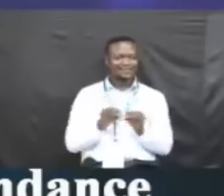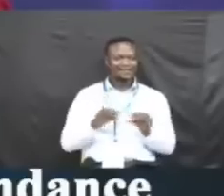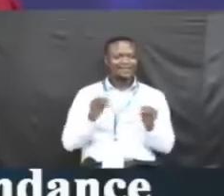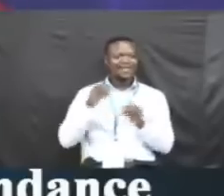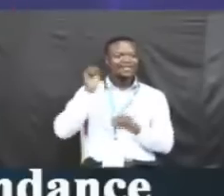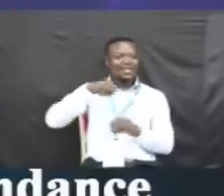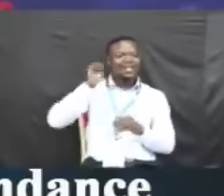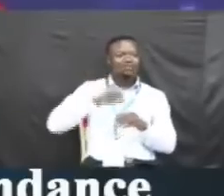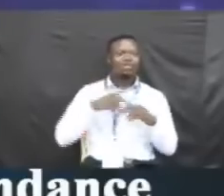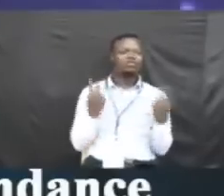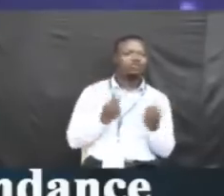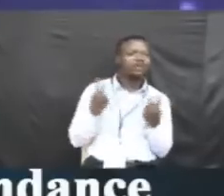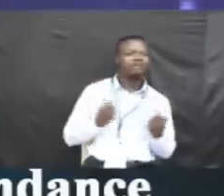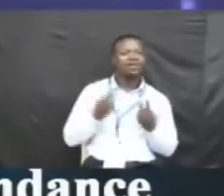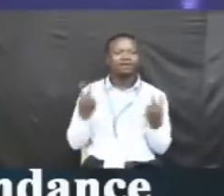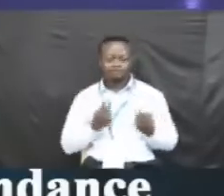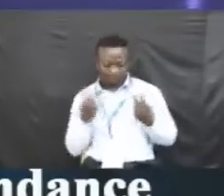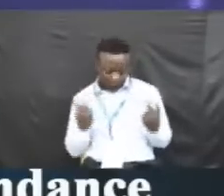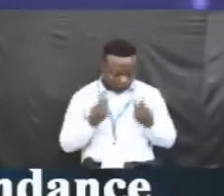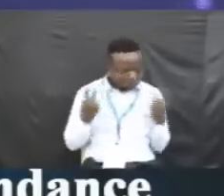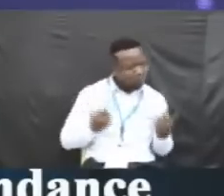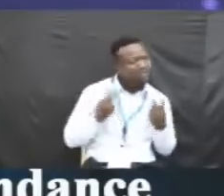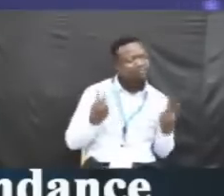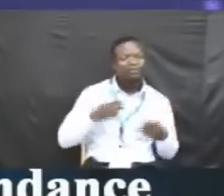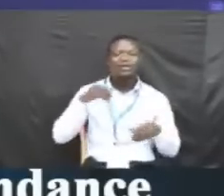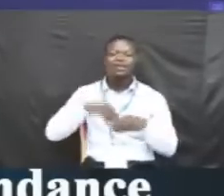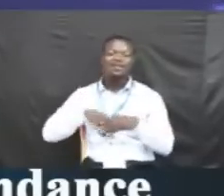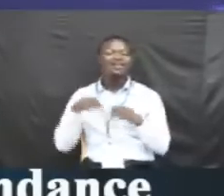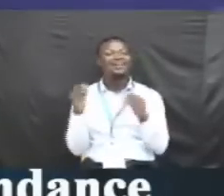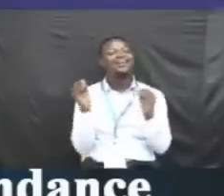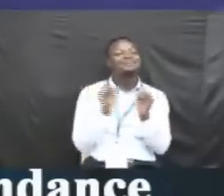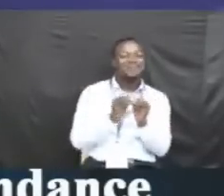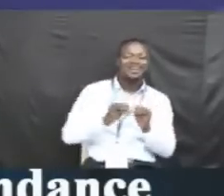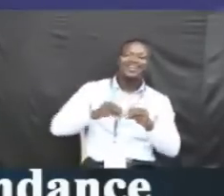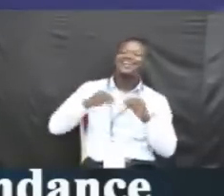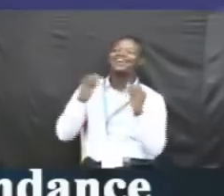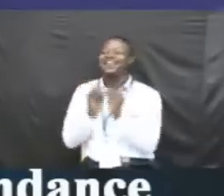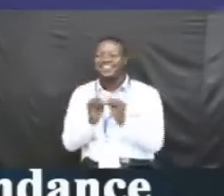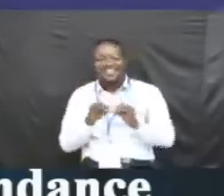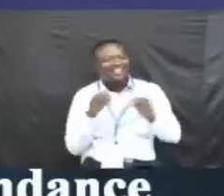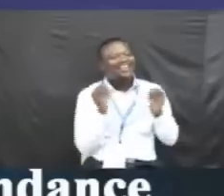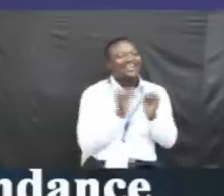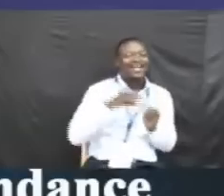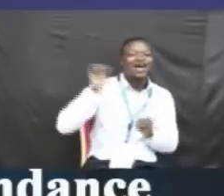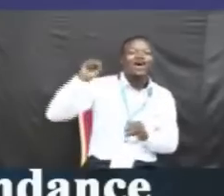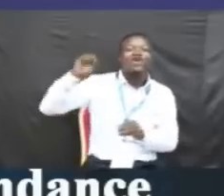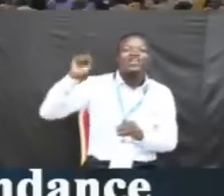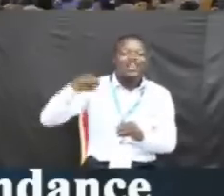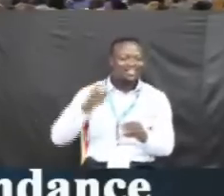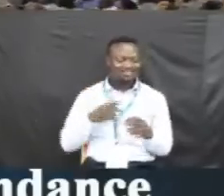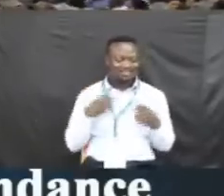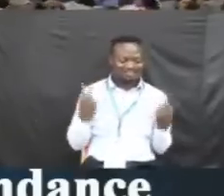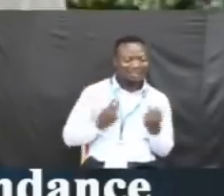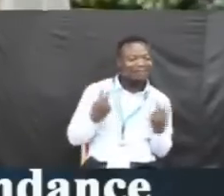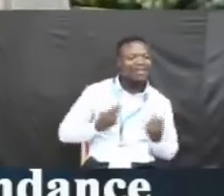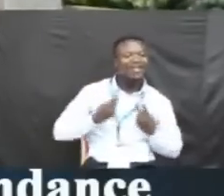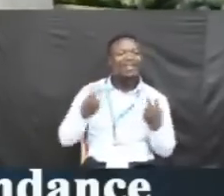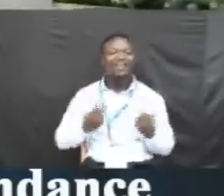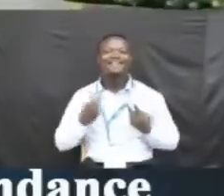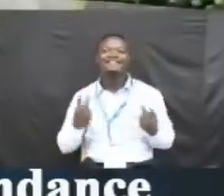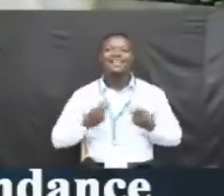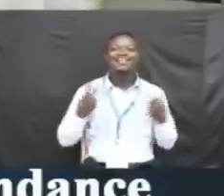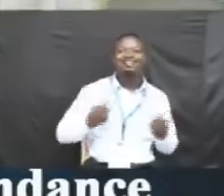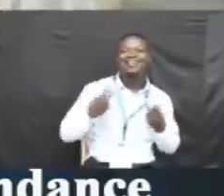Oh yeah. Oh yeah. Dripping in your goodness, Lord. Dripping in your power, Lord. Oh,